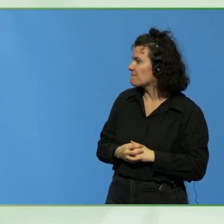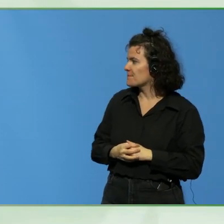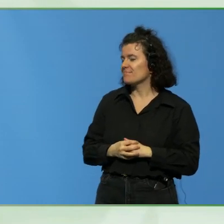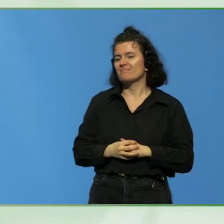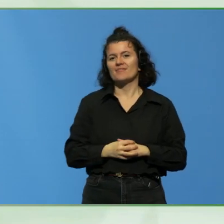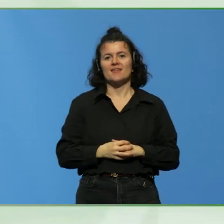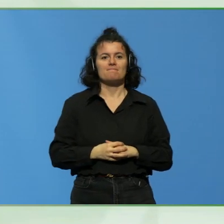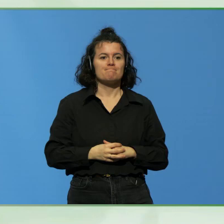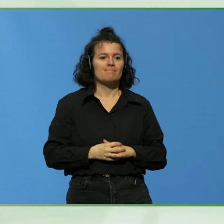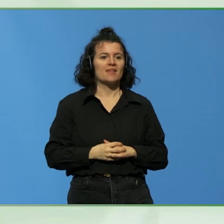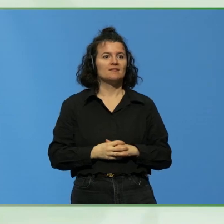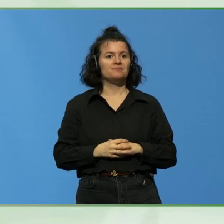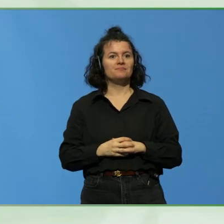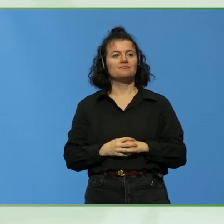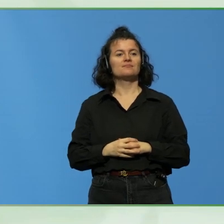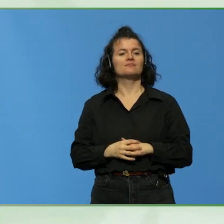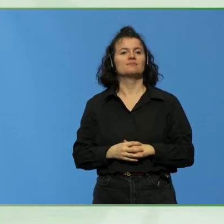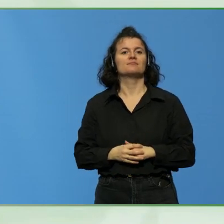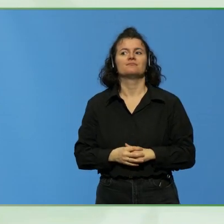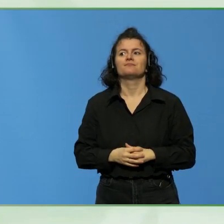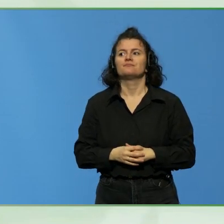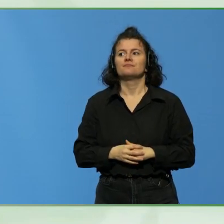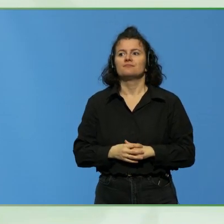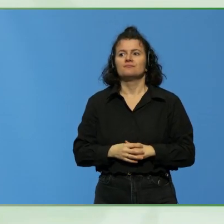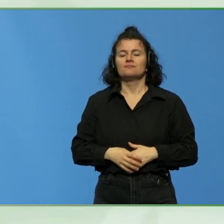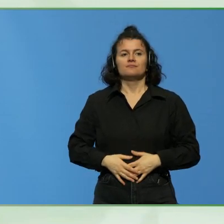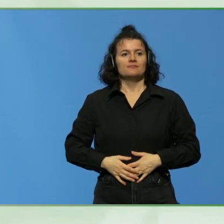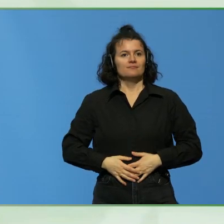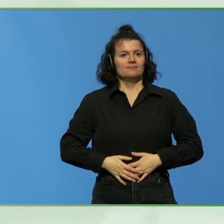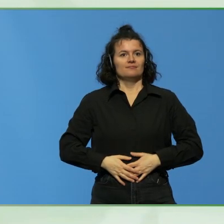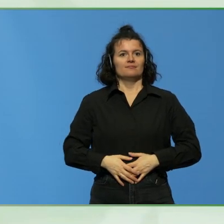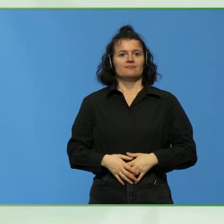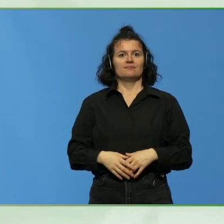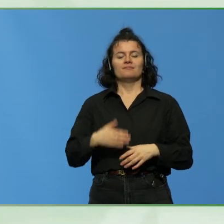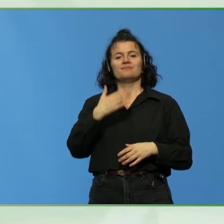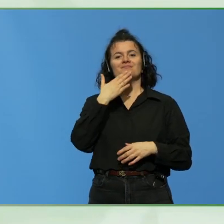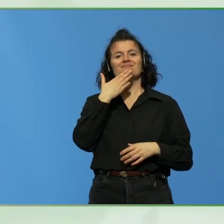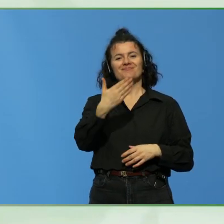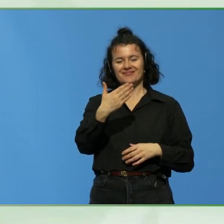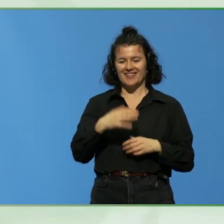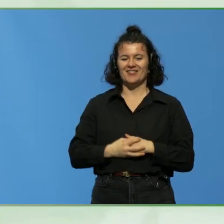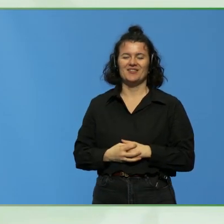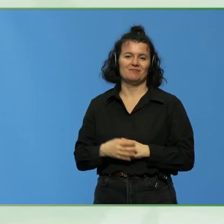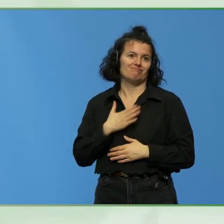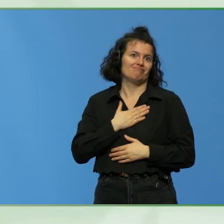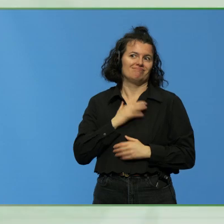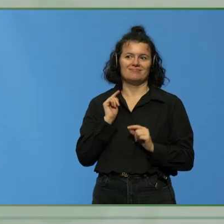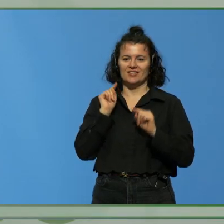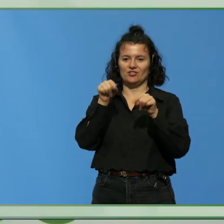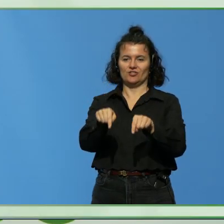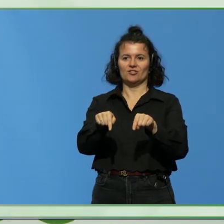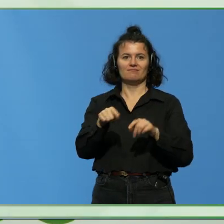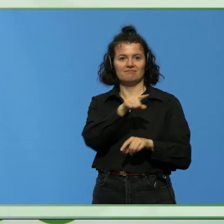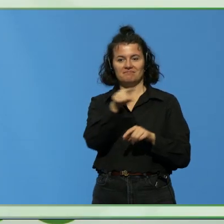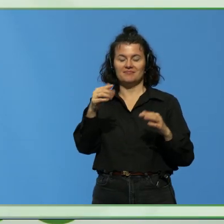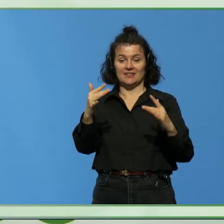Thank you, Margaret. And thanks for the invitation. It's really a pleasure to be here today with so many inspiring minds. So I